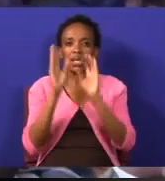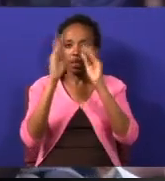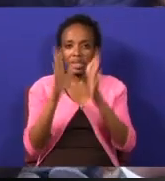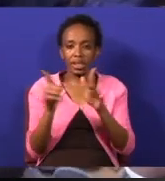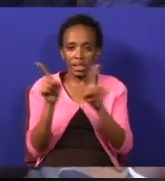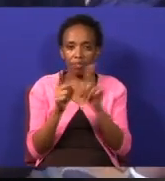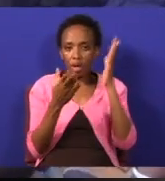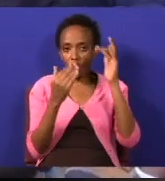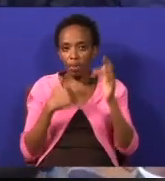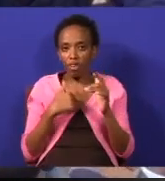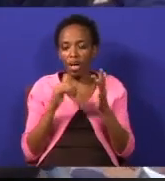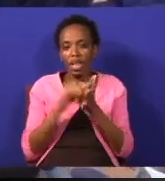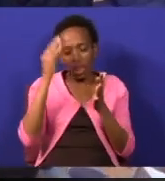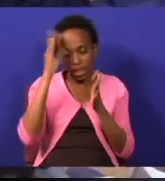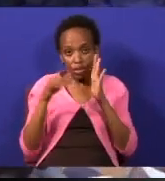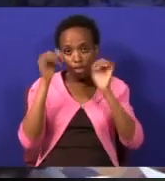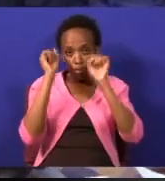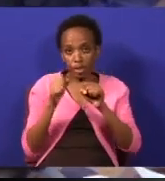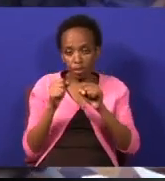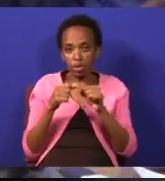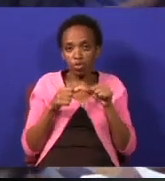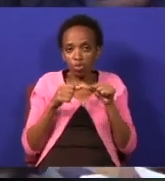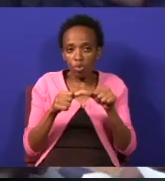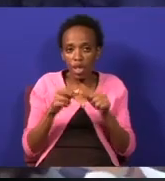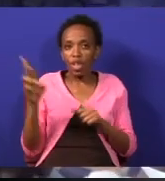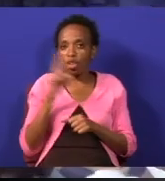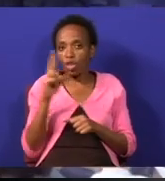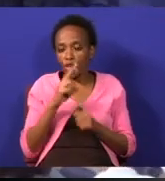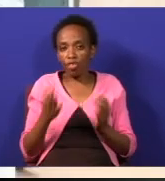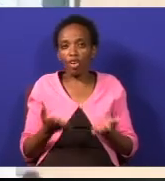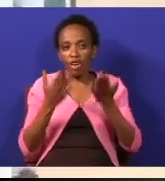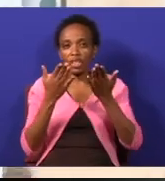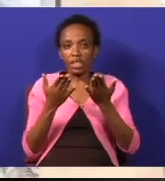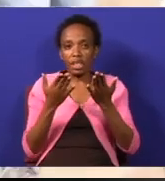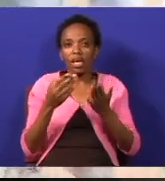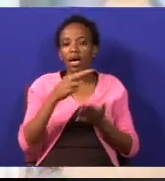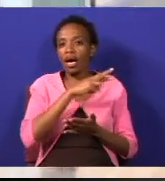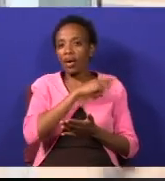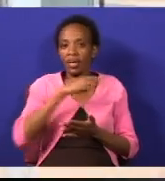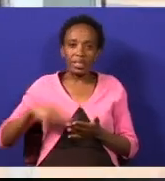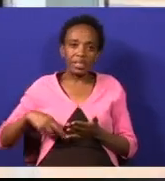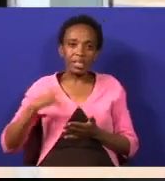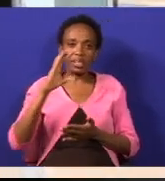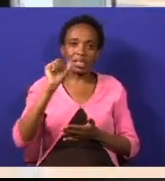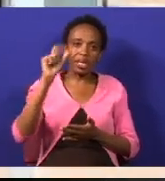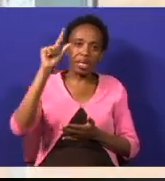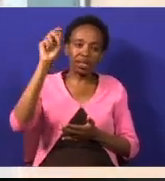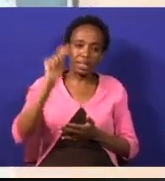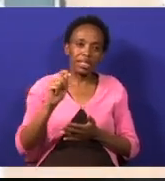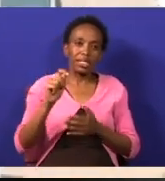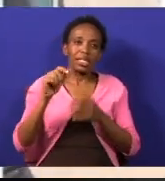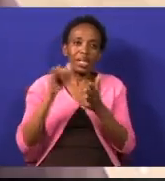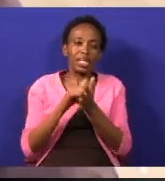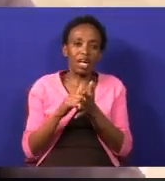also hopeful that the students will be able to withstand the threat of the rising number of religious cults, sects, and extremism that